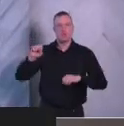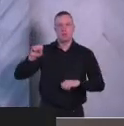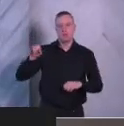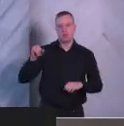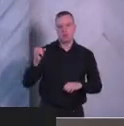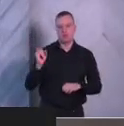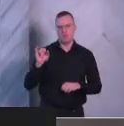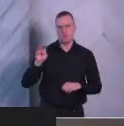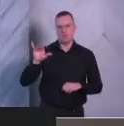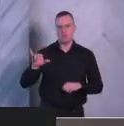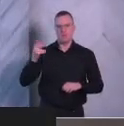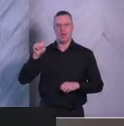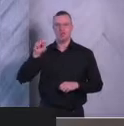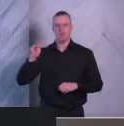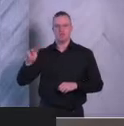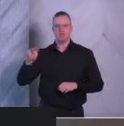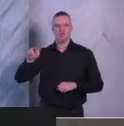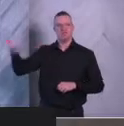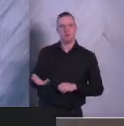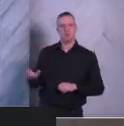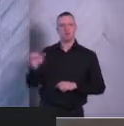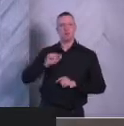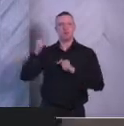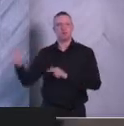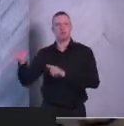to say a few words about the organization.